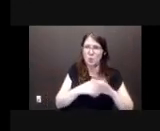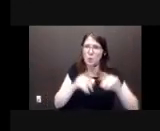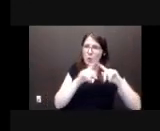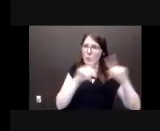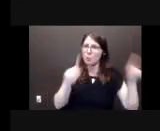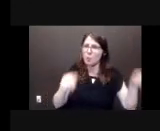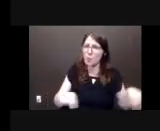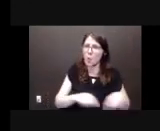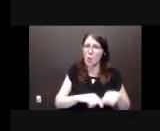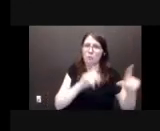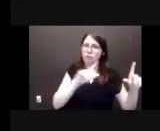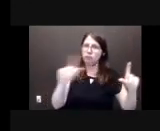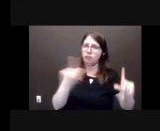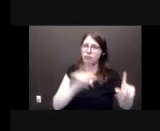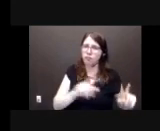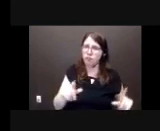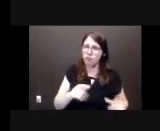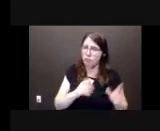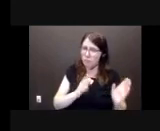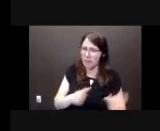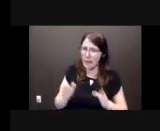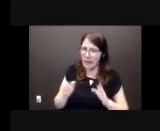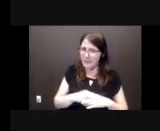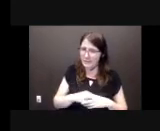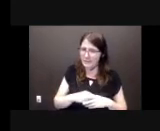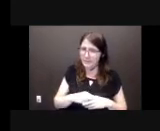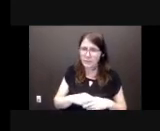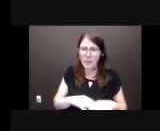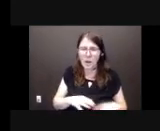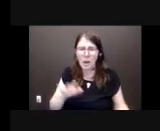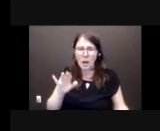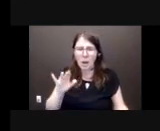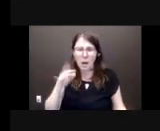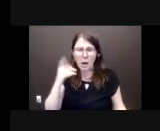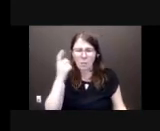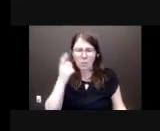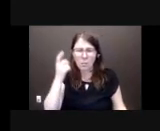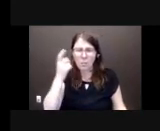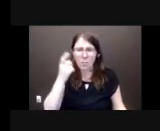your digital project, or we are not mentioning your digital project today?